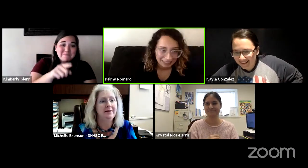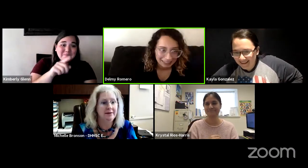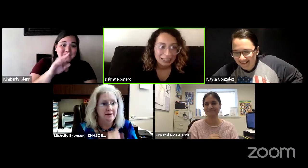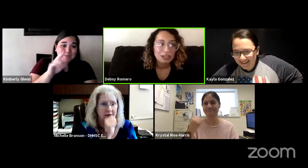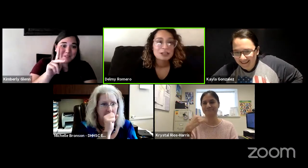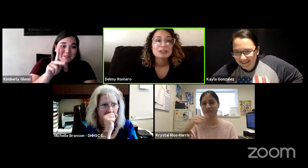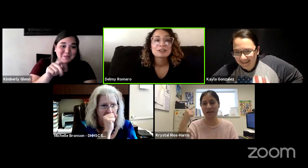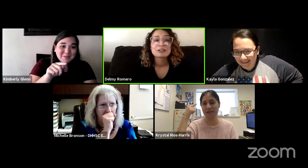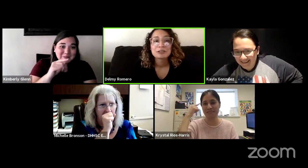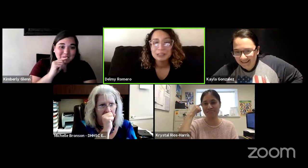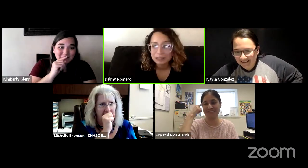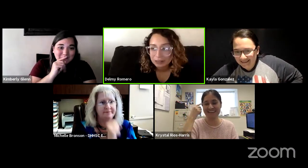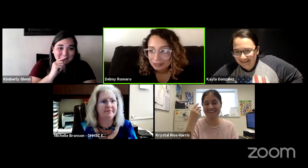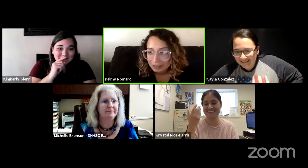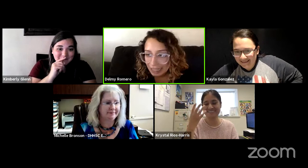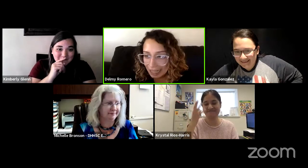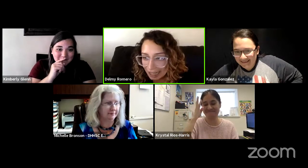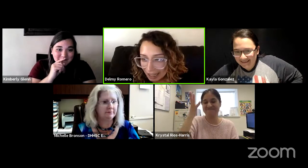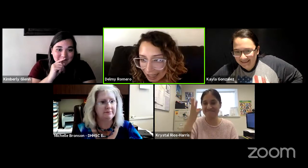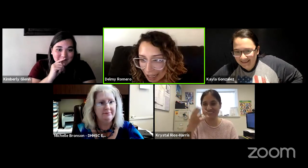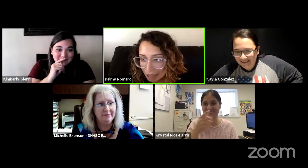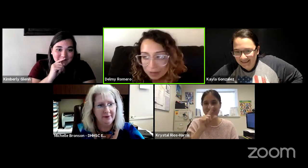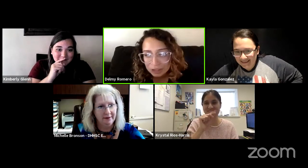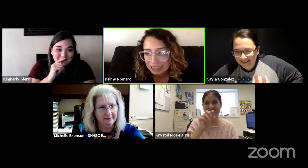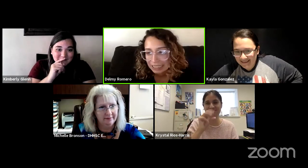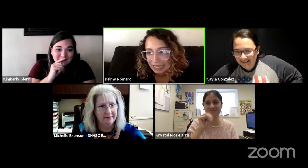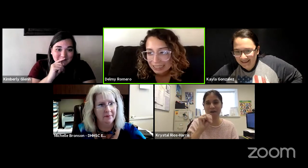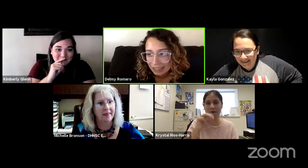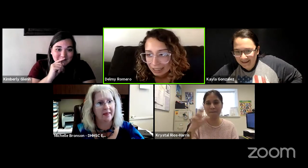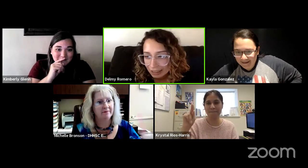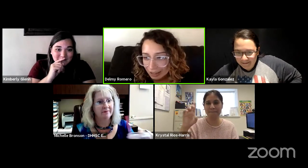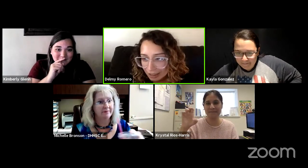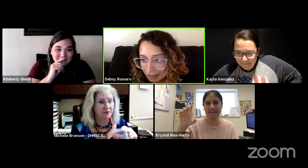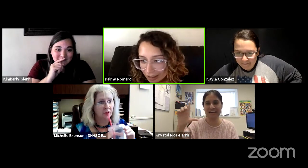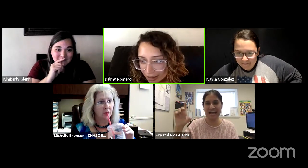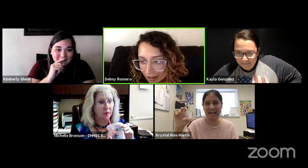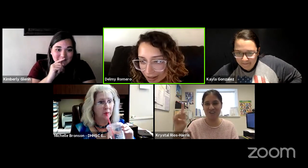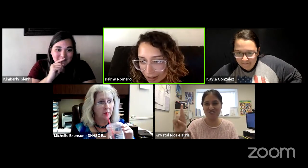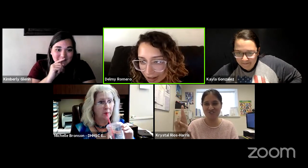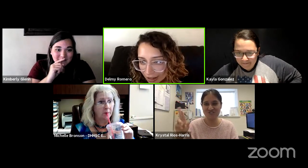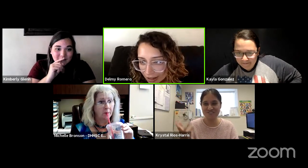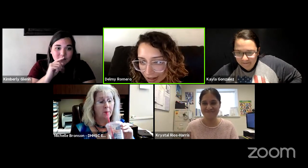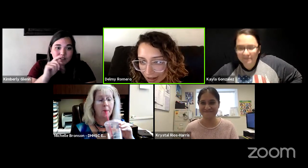Okay. Crystal. I'm just going to guess here.